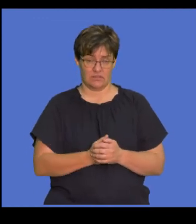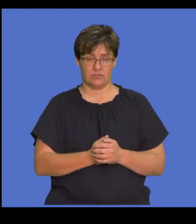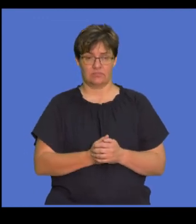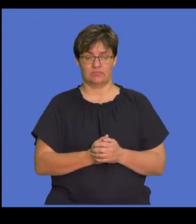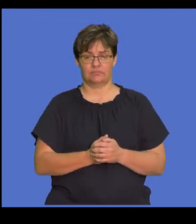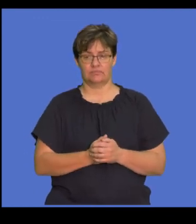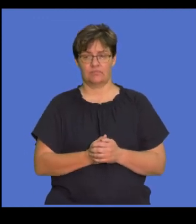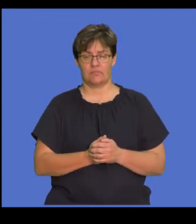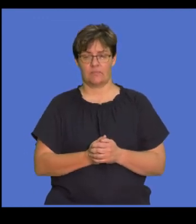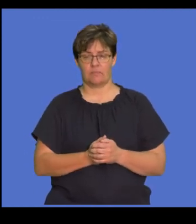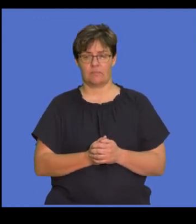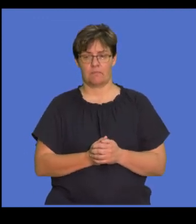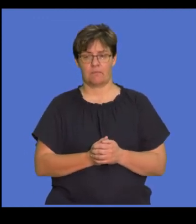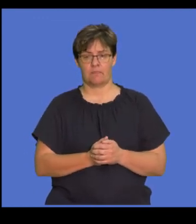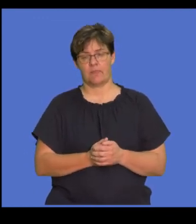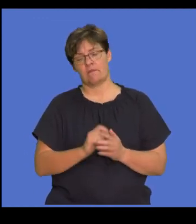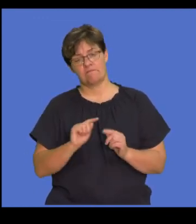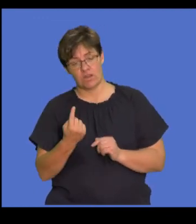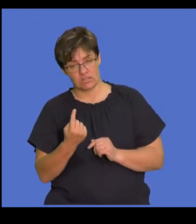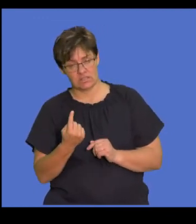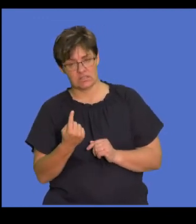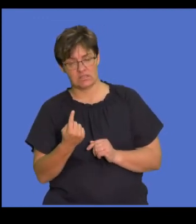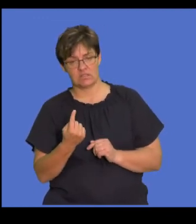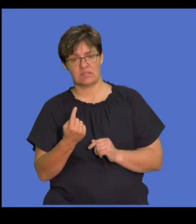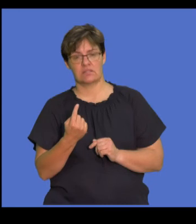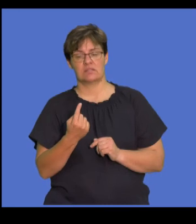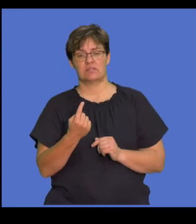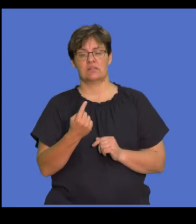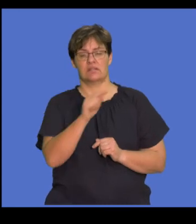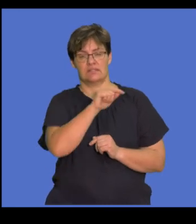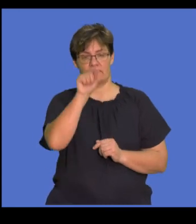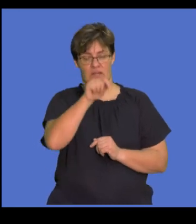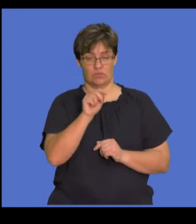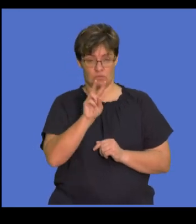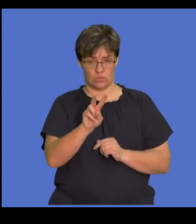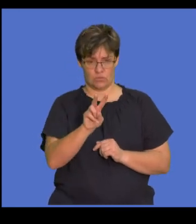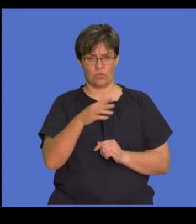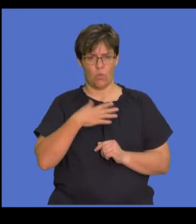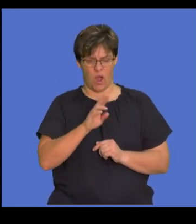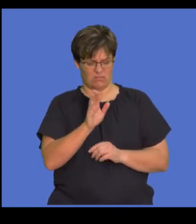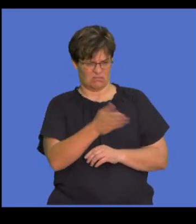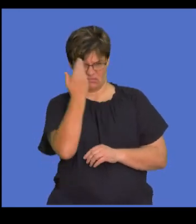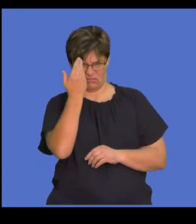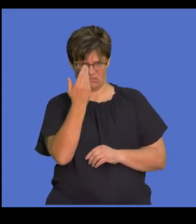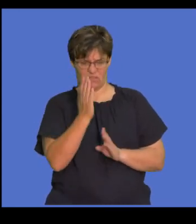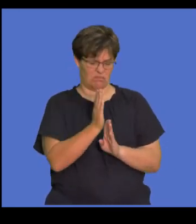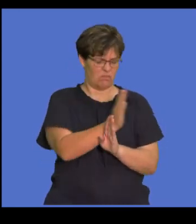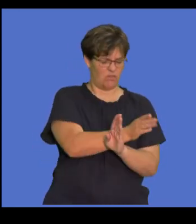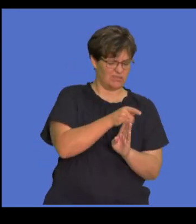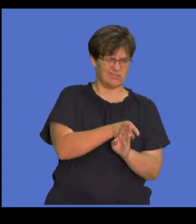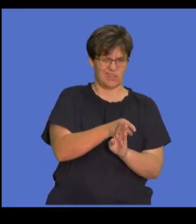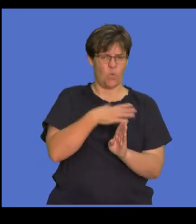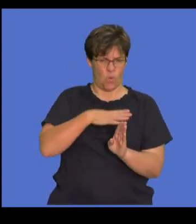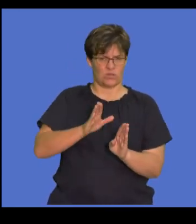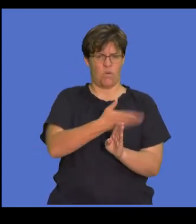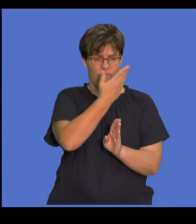cos function. So here, I'm firstly going to divide by the 2 so that I get rid of